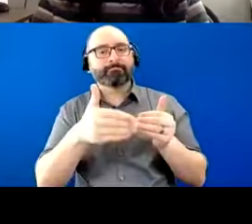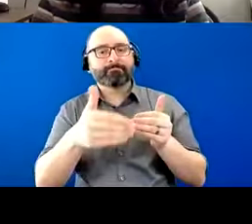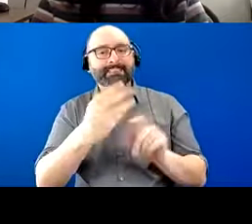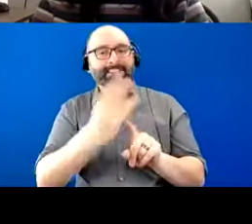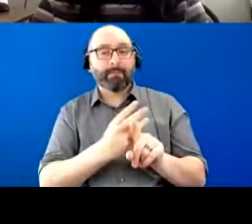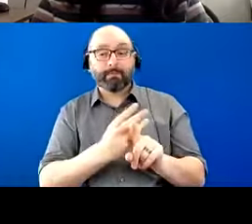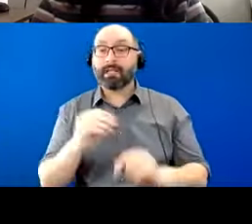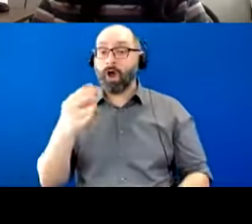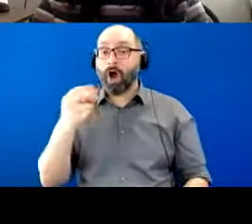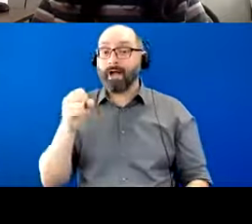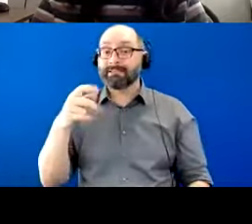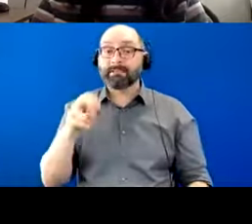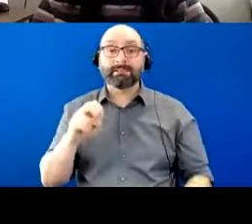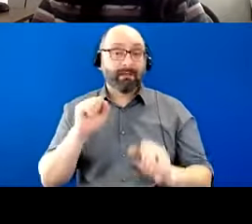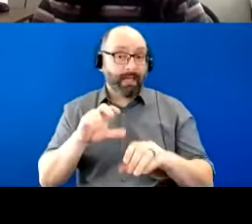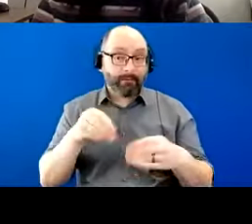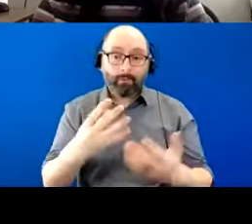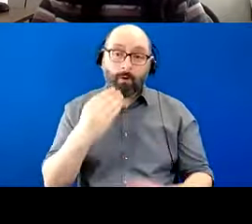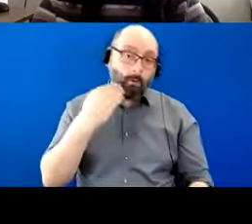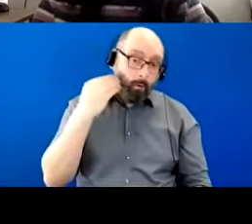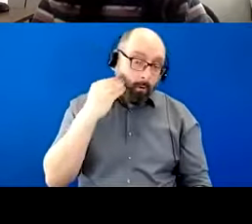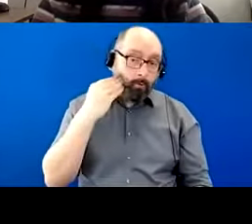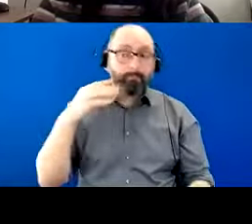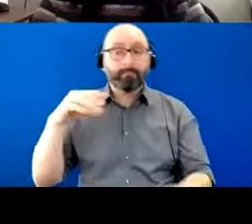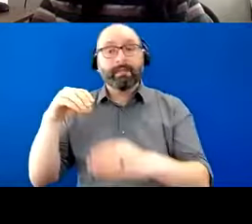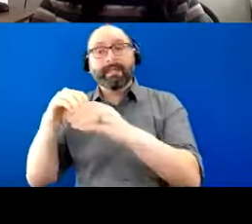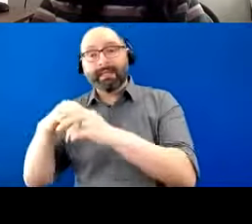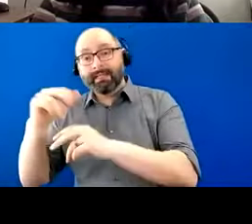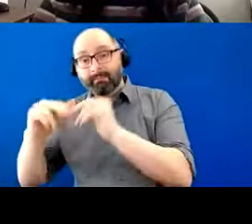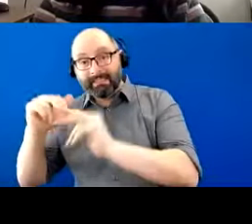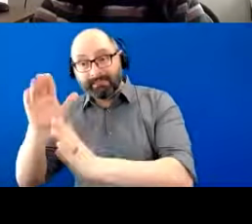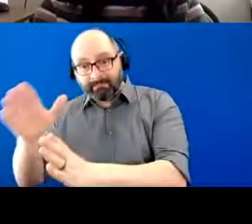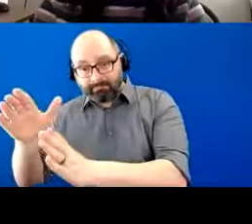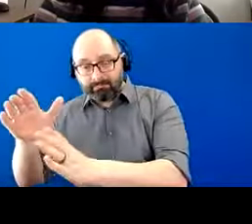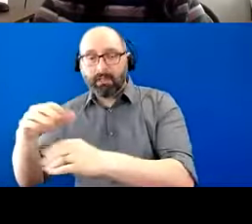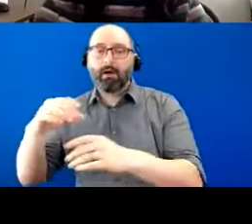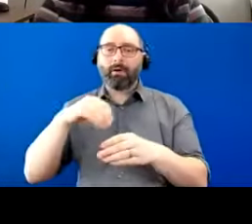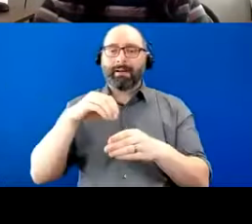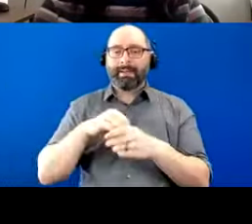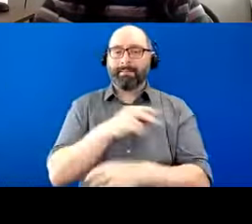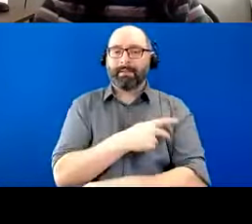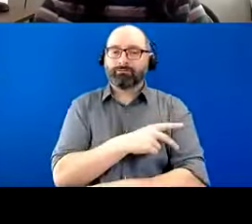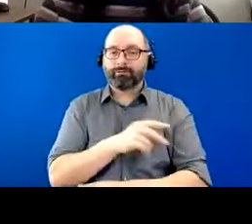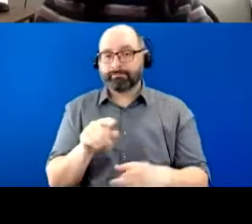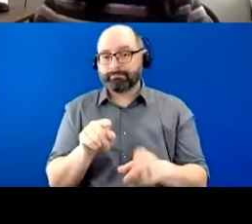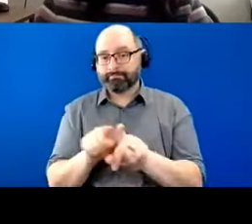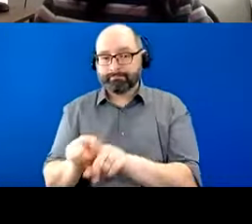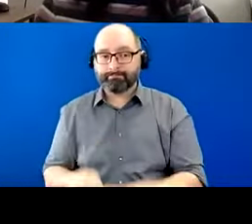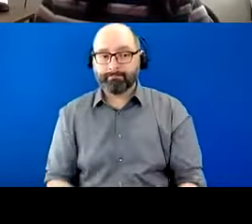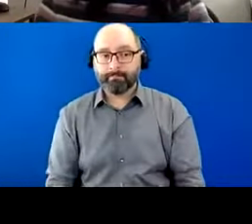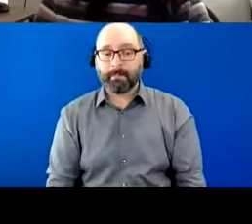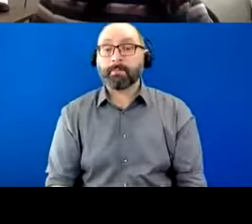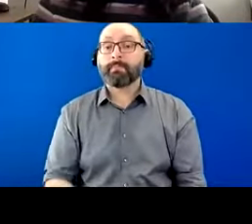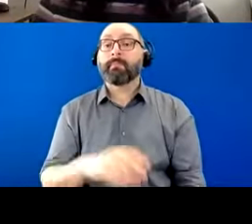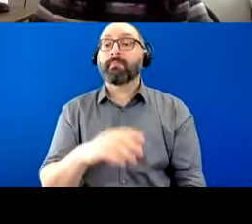be provided in the home, in a facility, inpatient as well. And so like our patient,